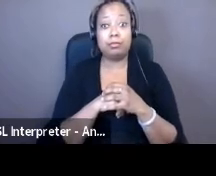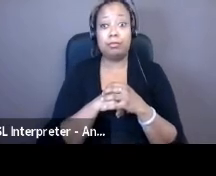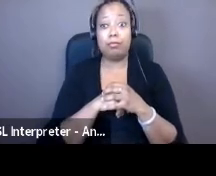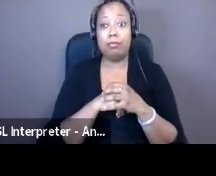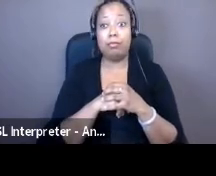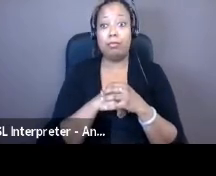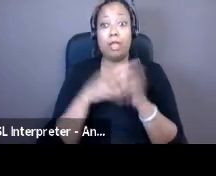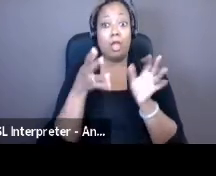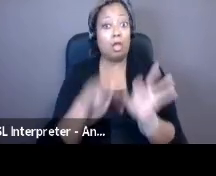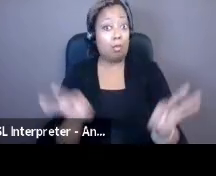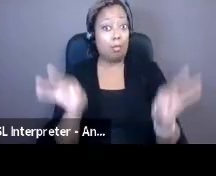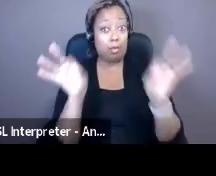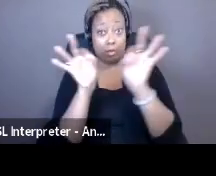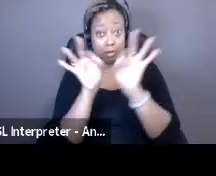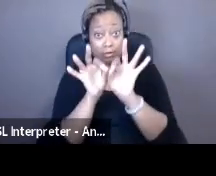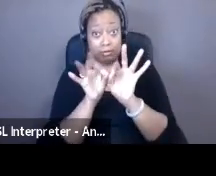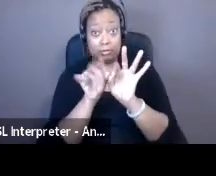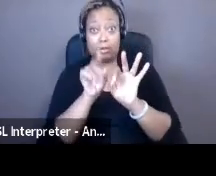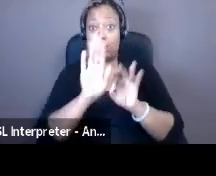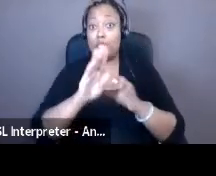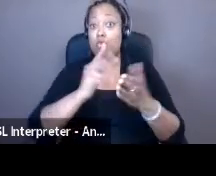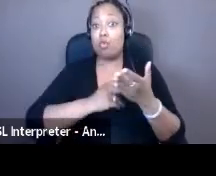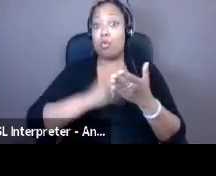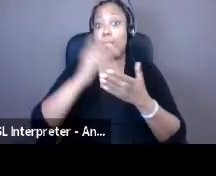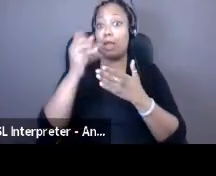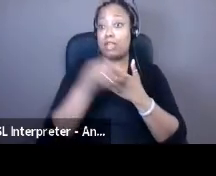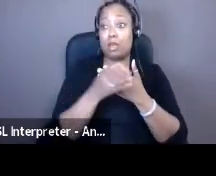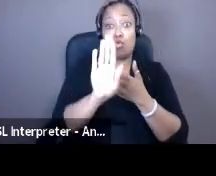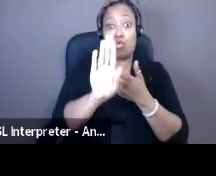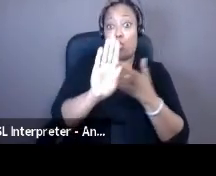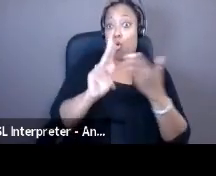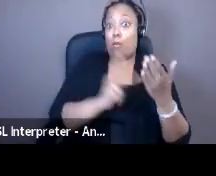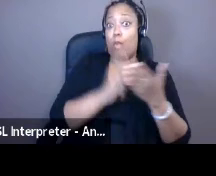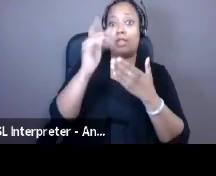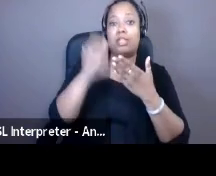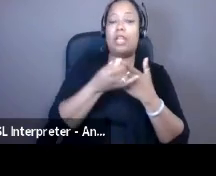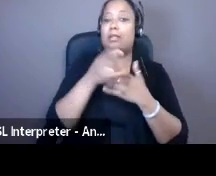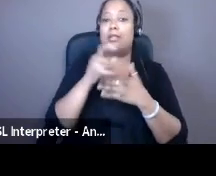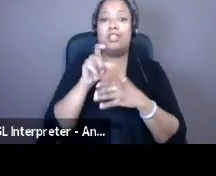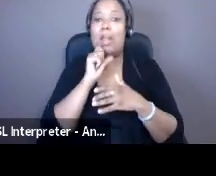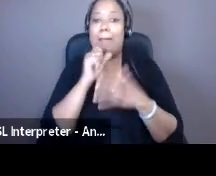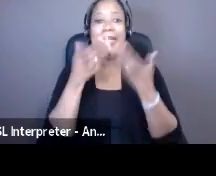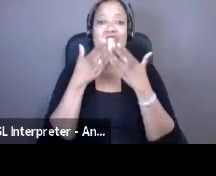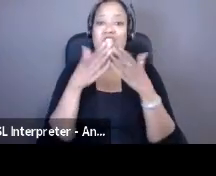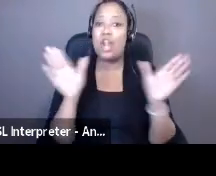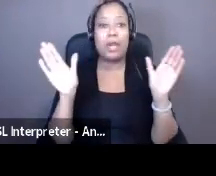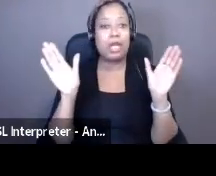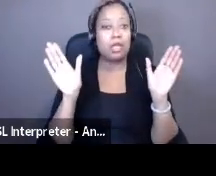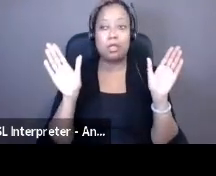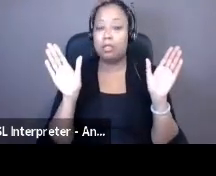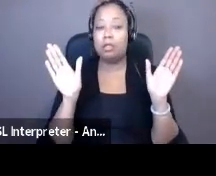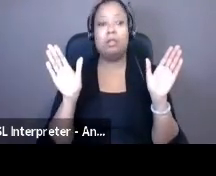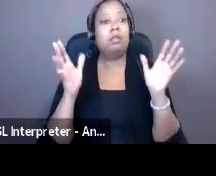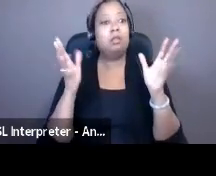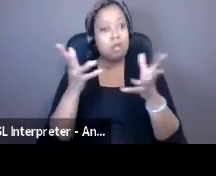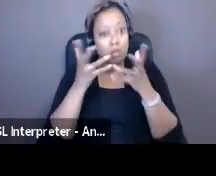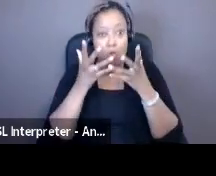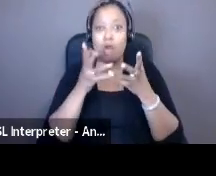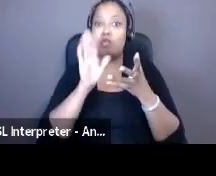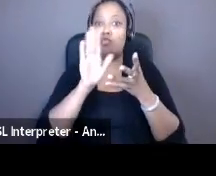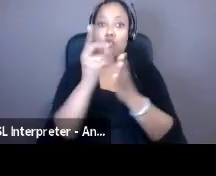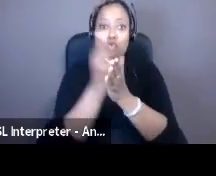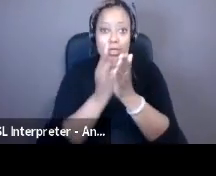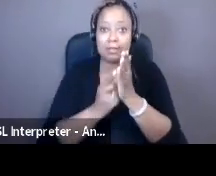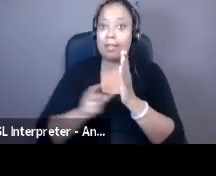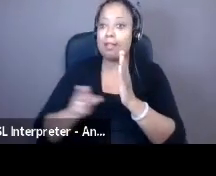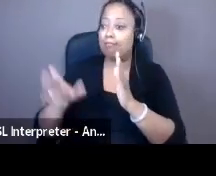to consider is that the project you're working on, your project, should not be a generic project. So you want to make sure your designer